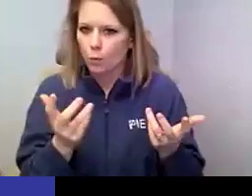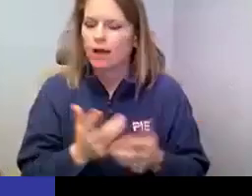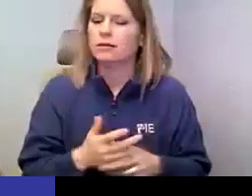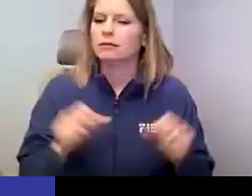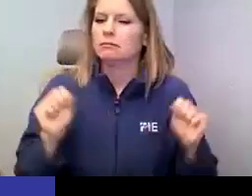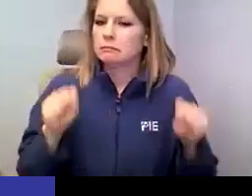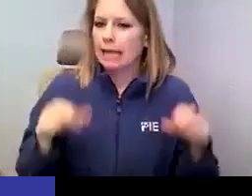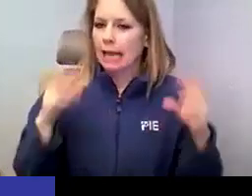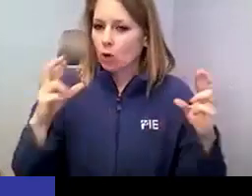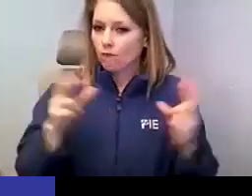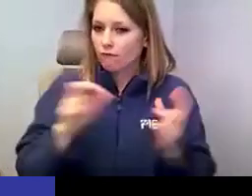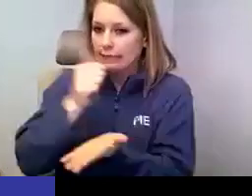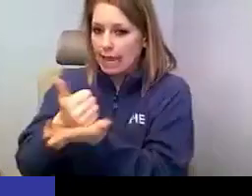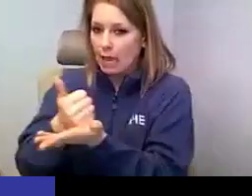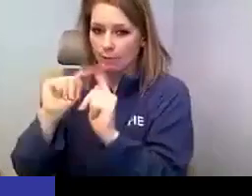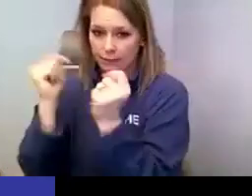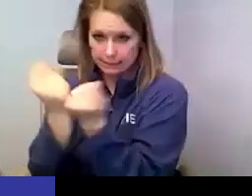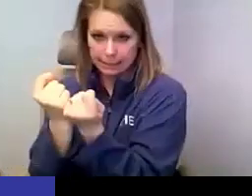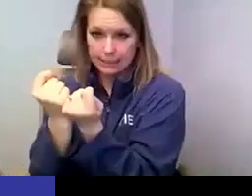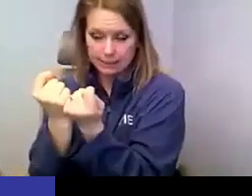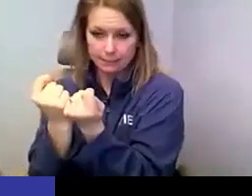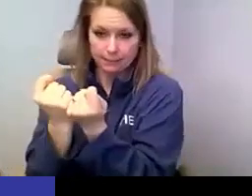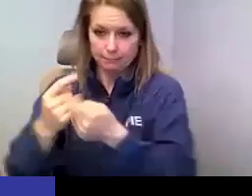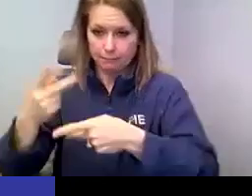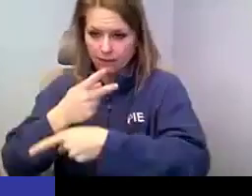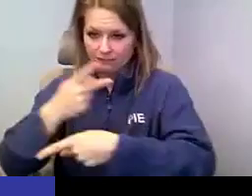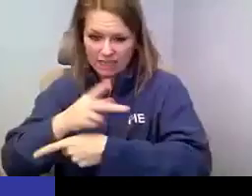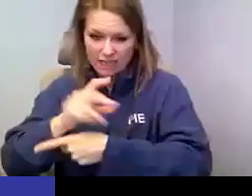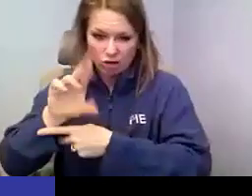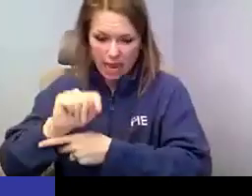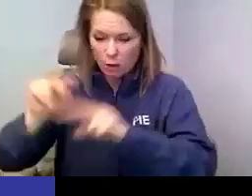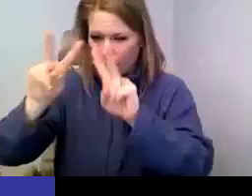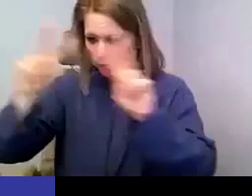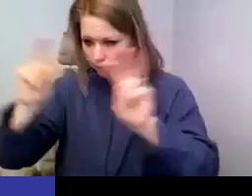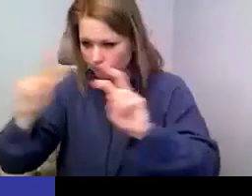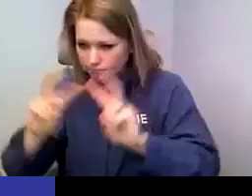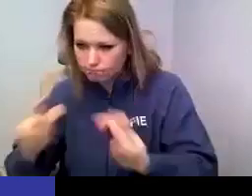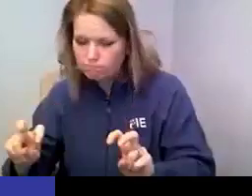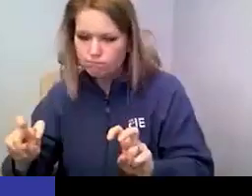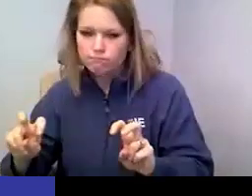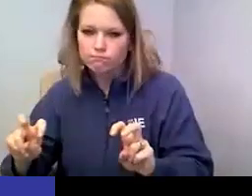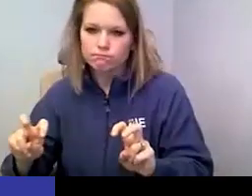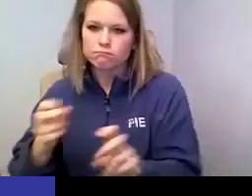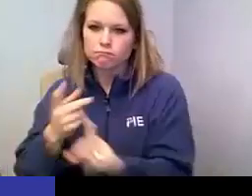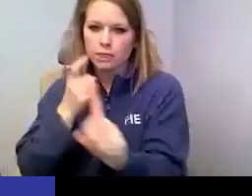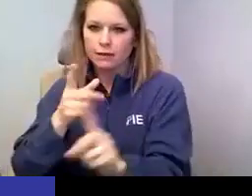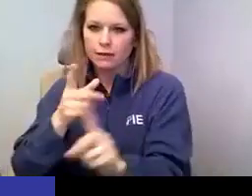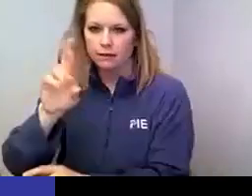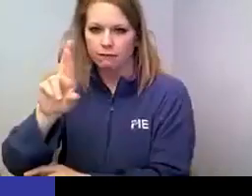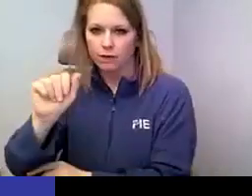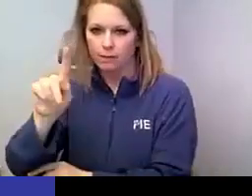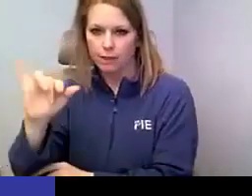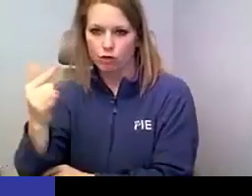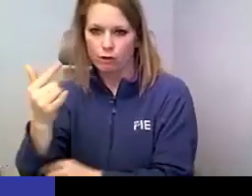through and consider what the data from these rating scales means and says about a student.